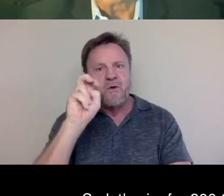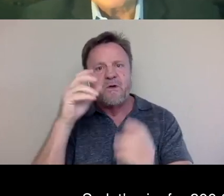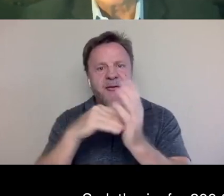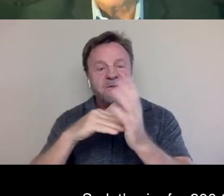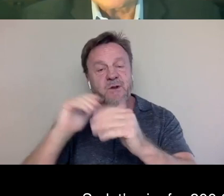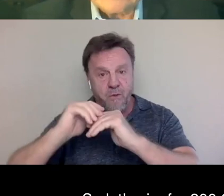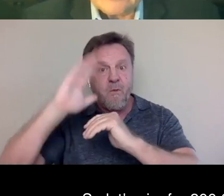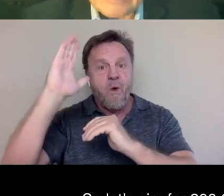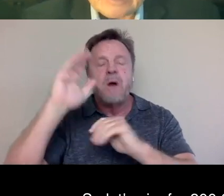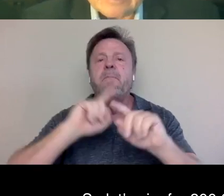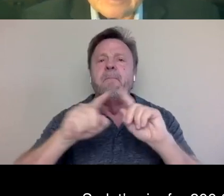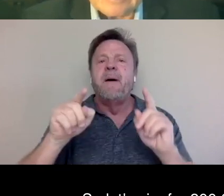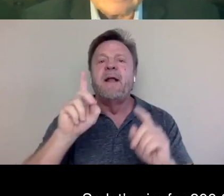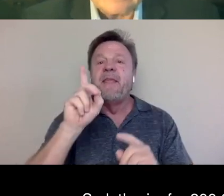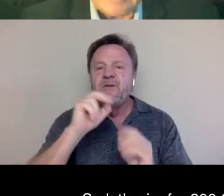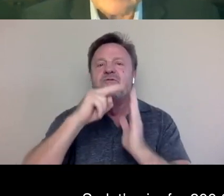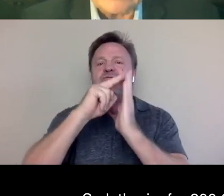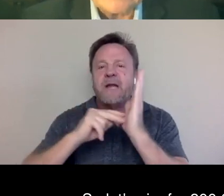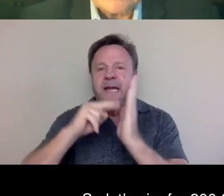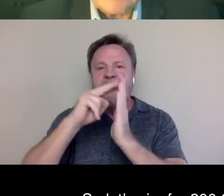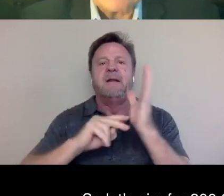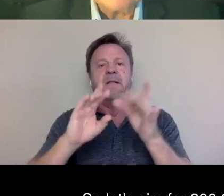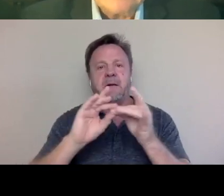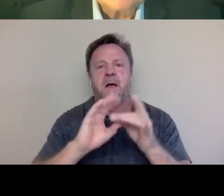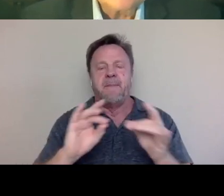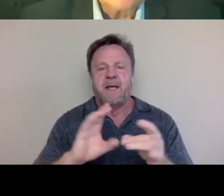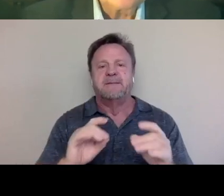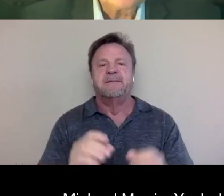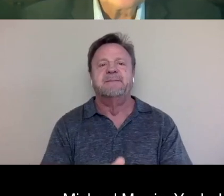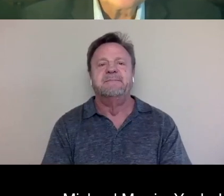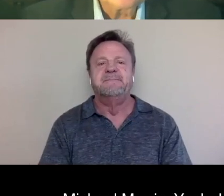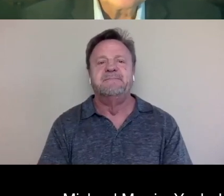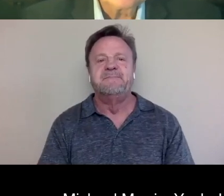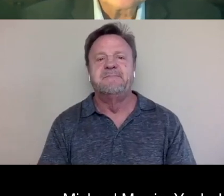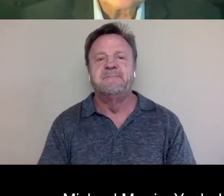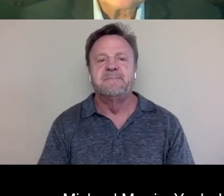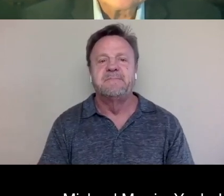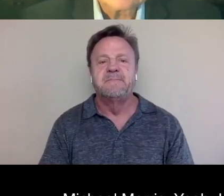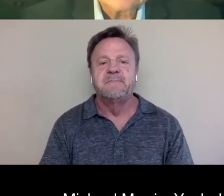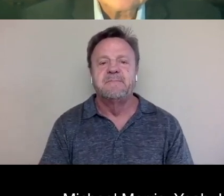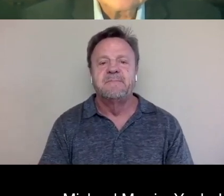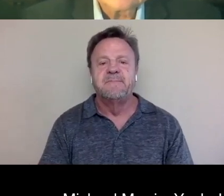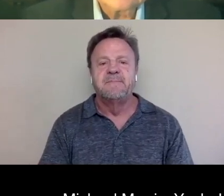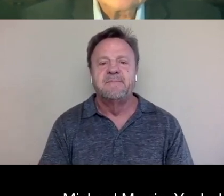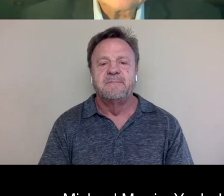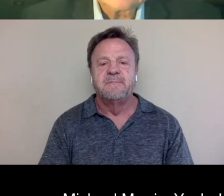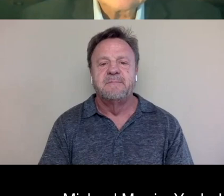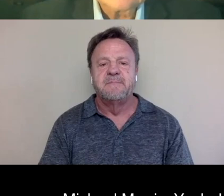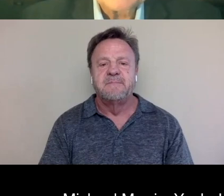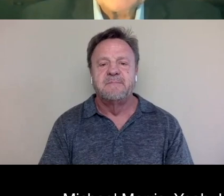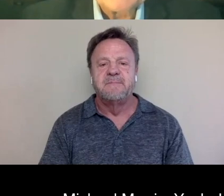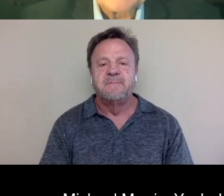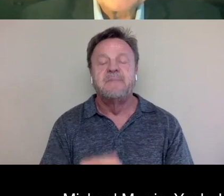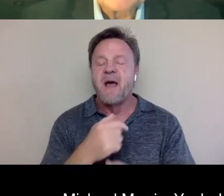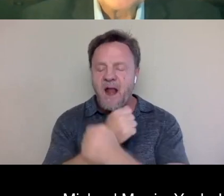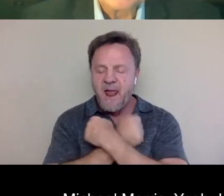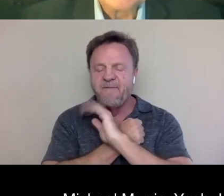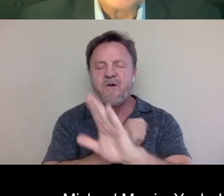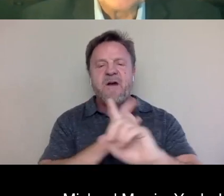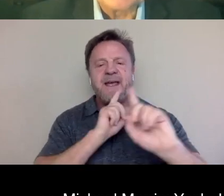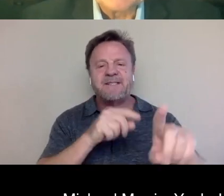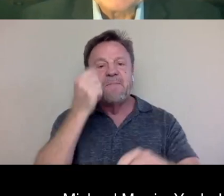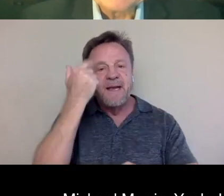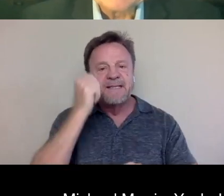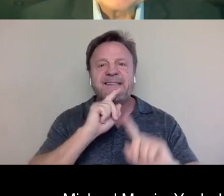but they do read the comments. Michael? Yeah, I love your answer because the answer is